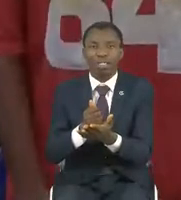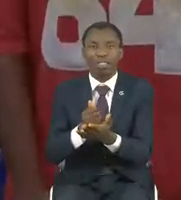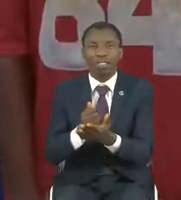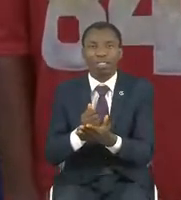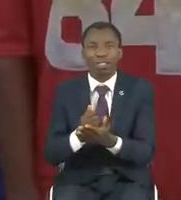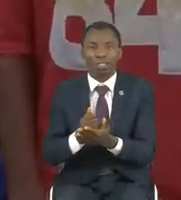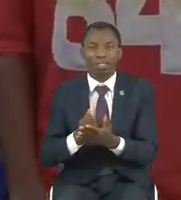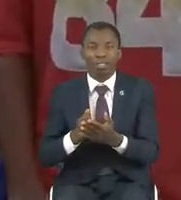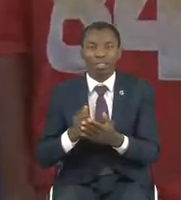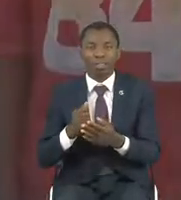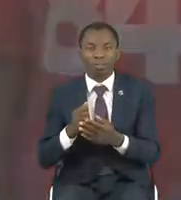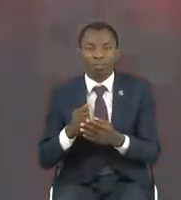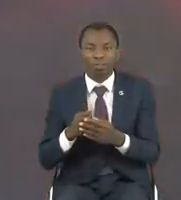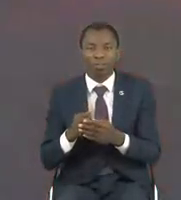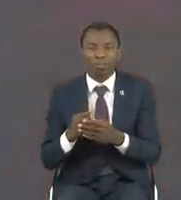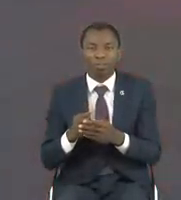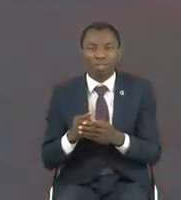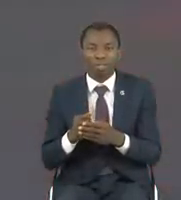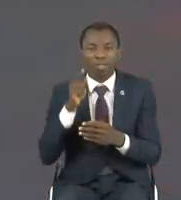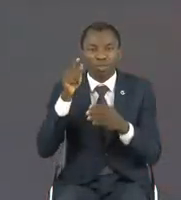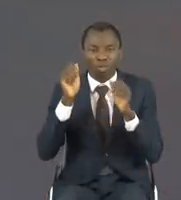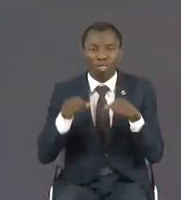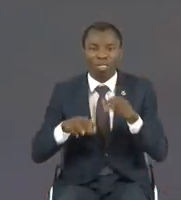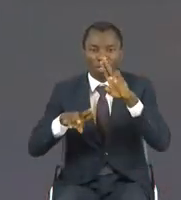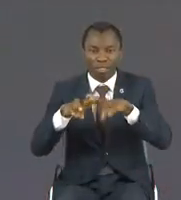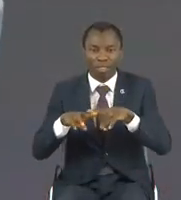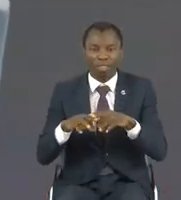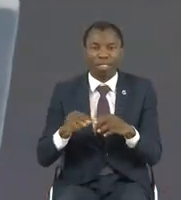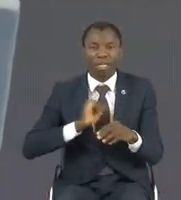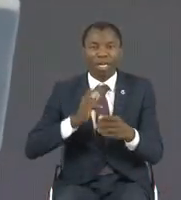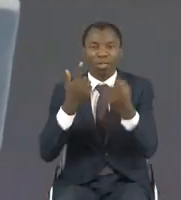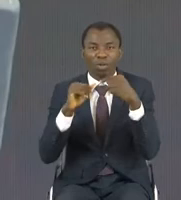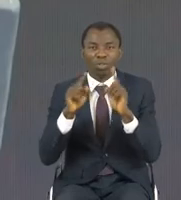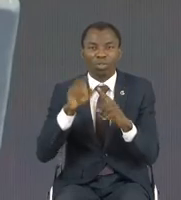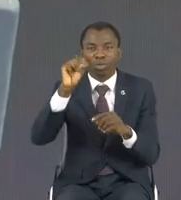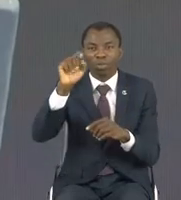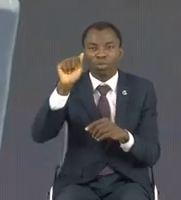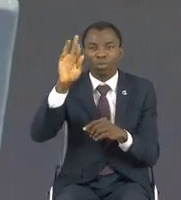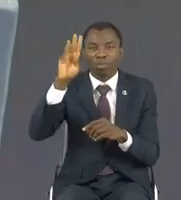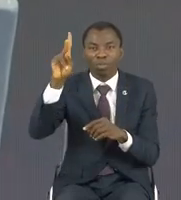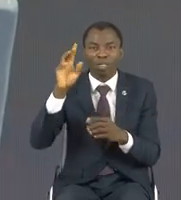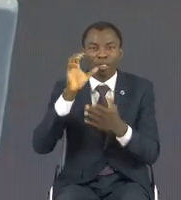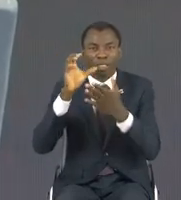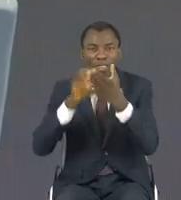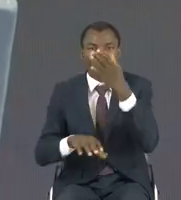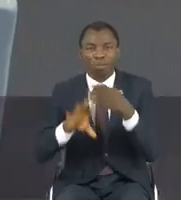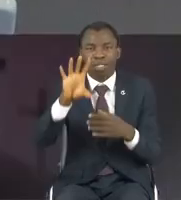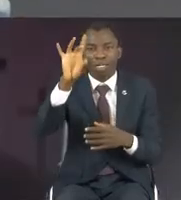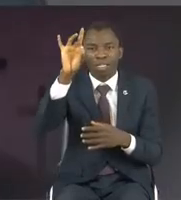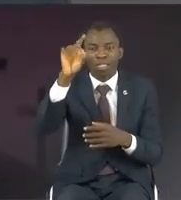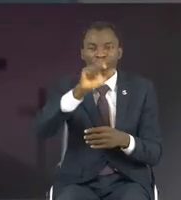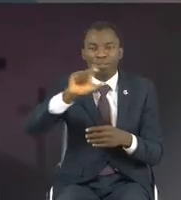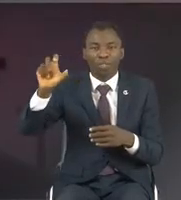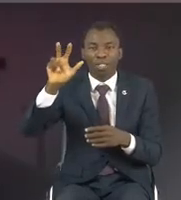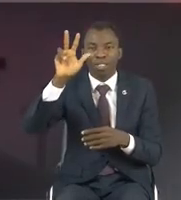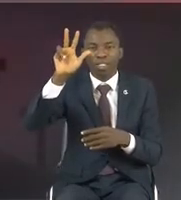You are blessed already. You can sit down. I'm coming to Mark chapter 8, verse 34.